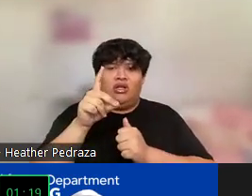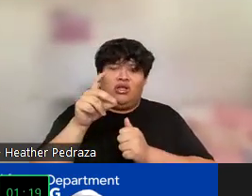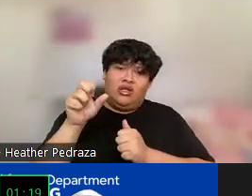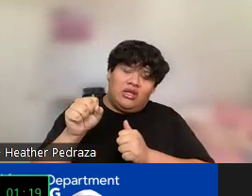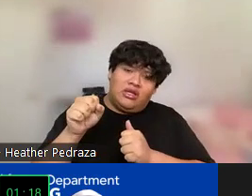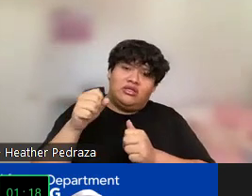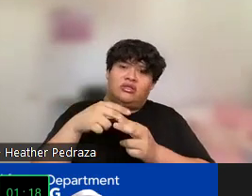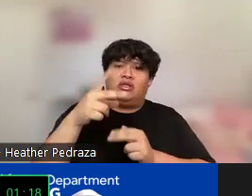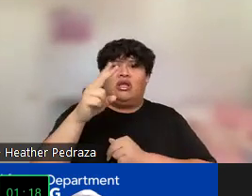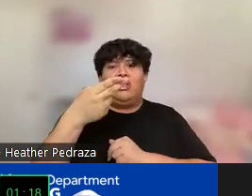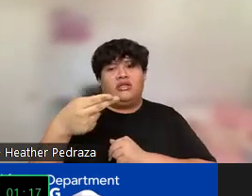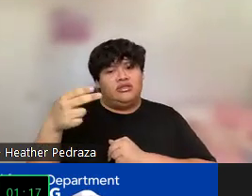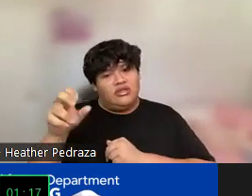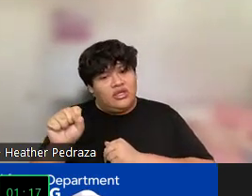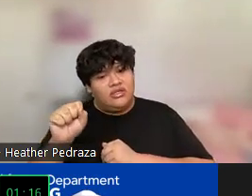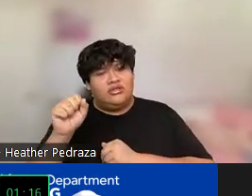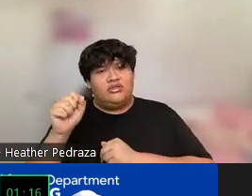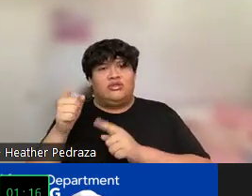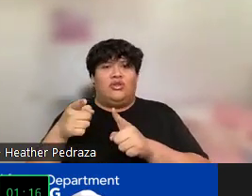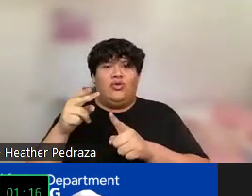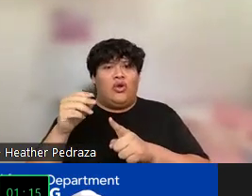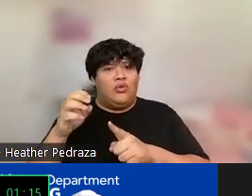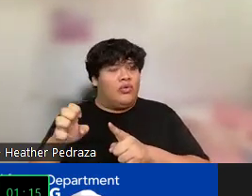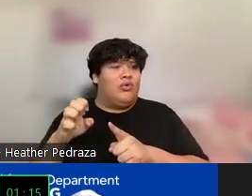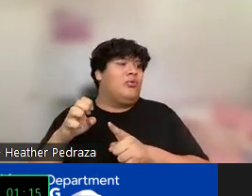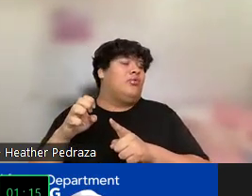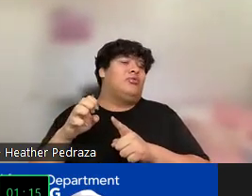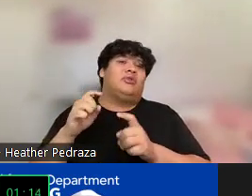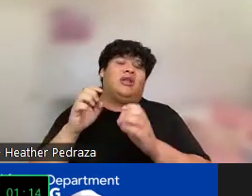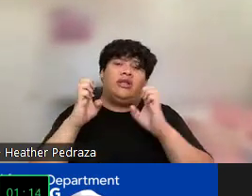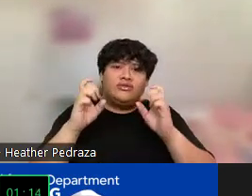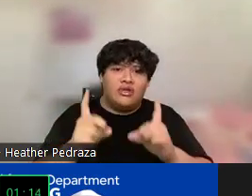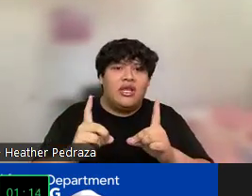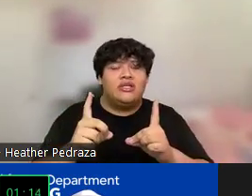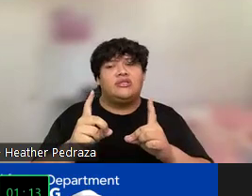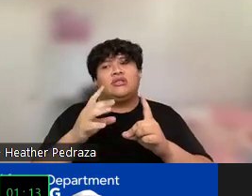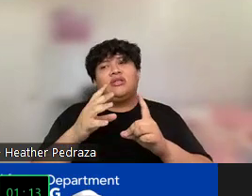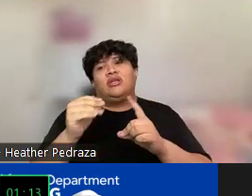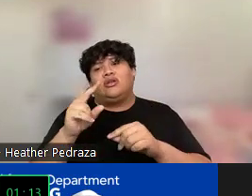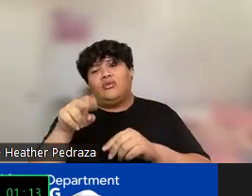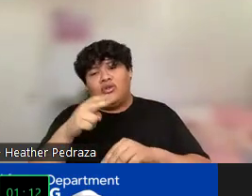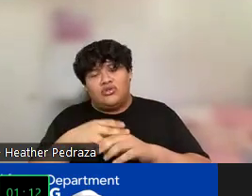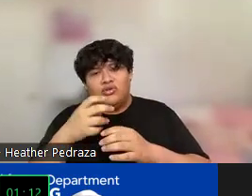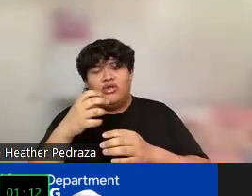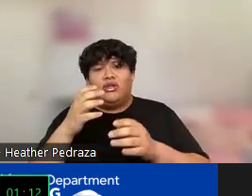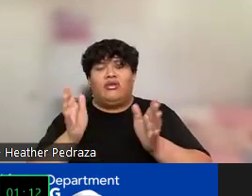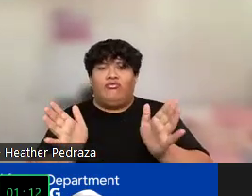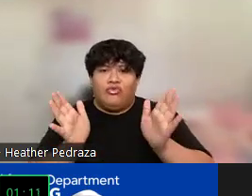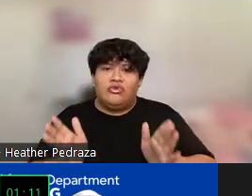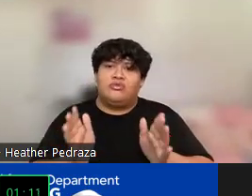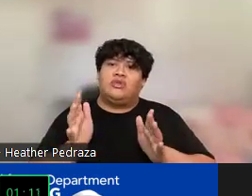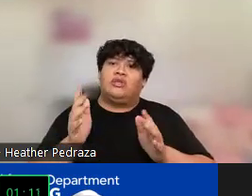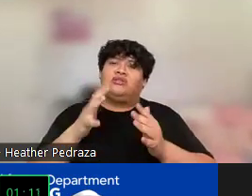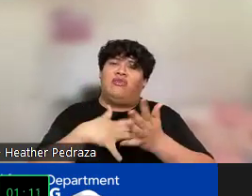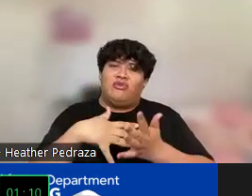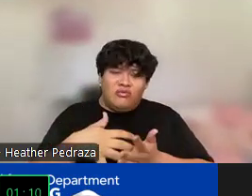Cal HHS, that role of education and regulatory enforcement is very